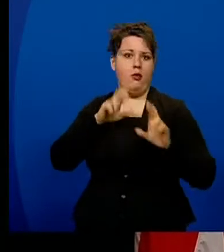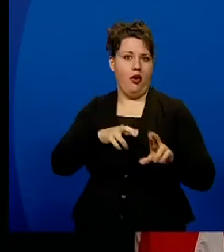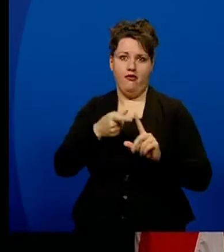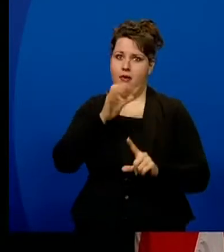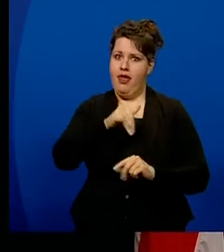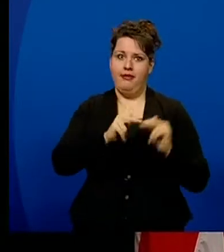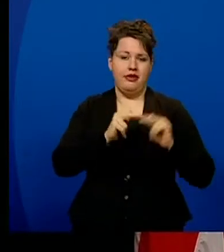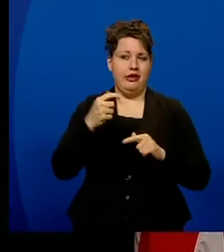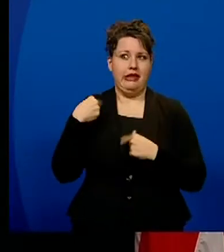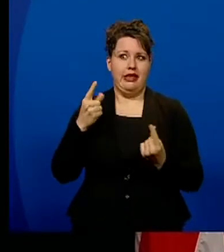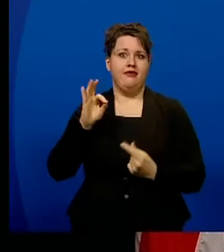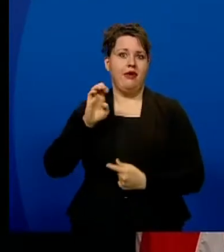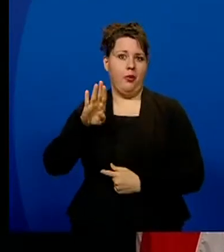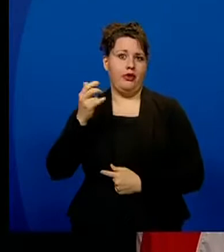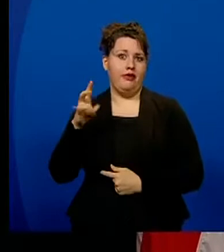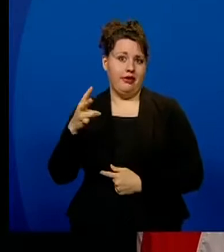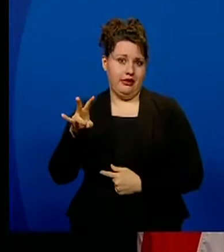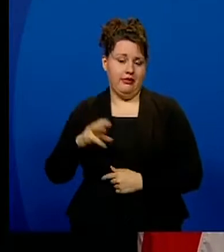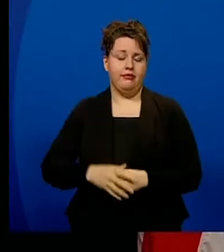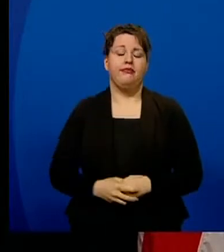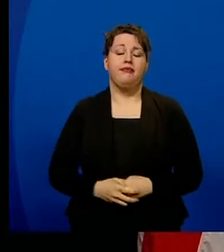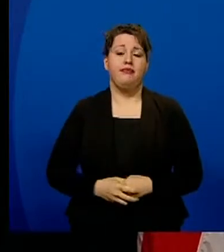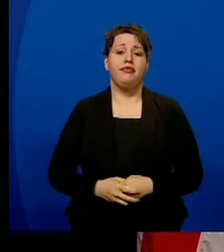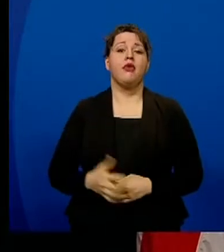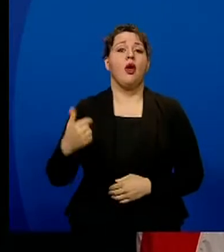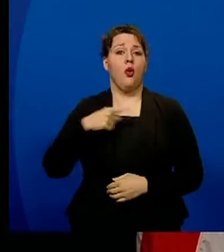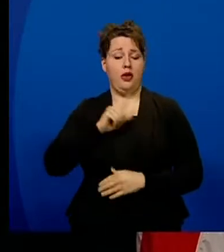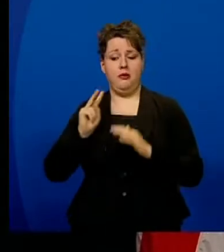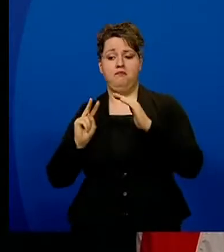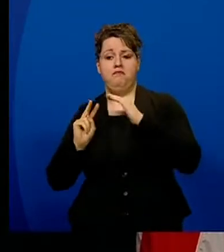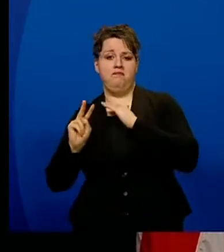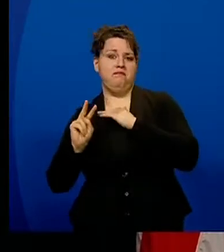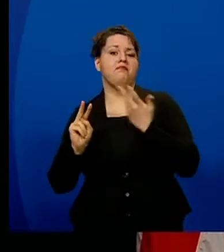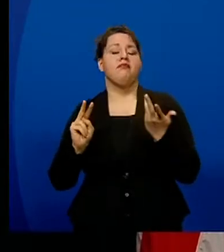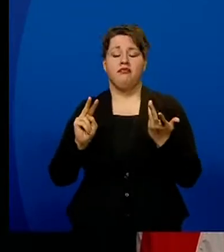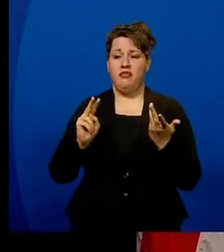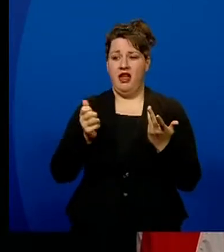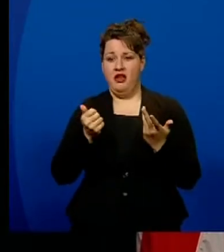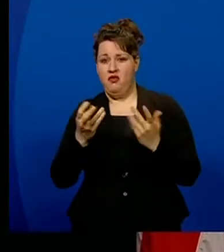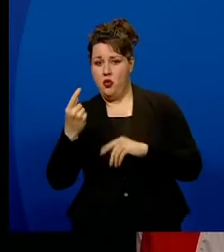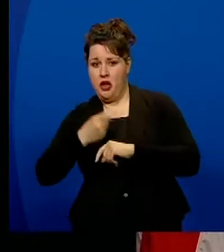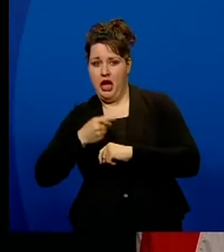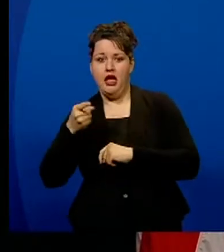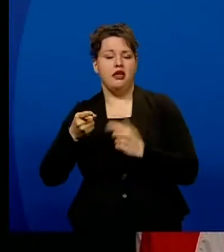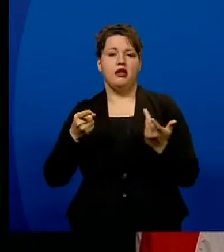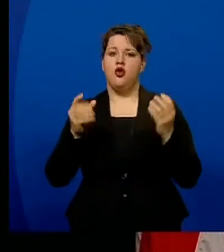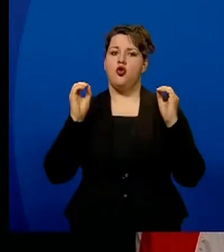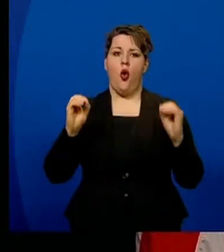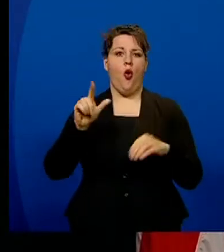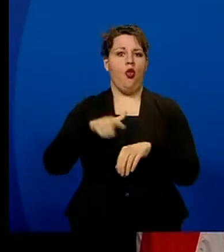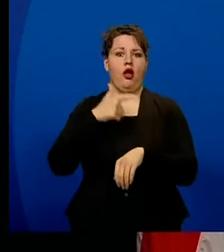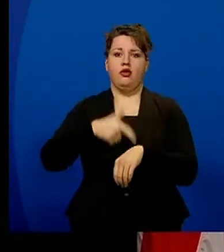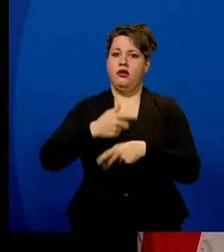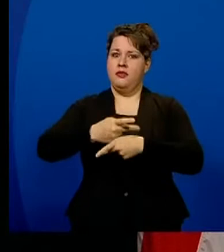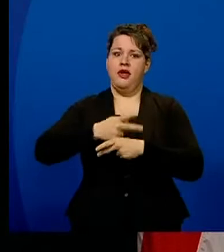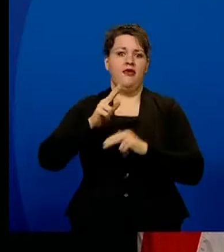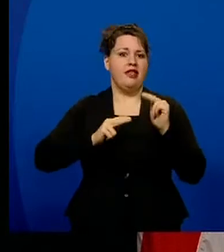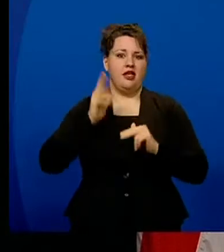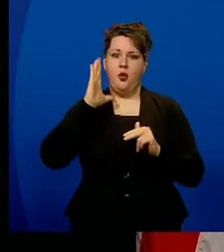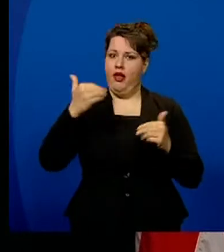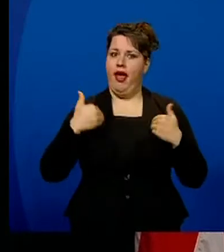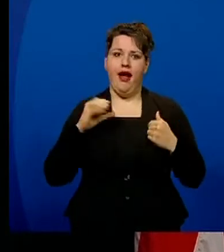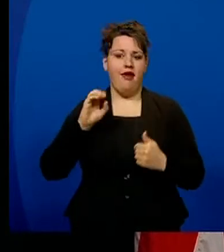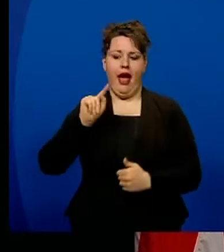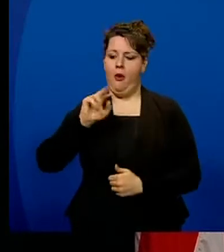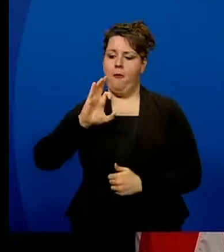facility since February 17th. We anticipate that just days from now, not a single long-term care facility will be in